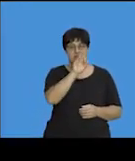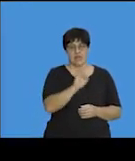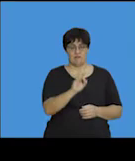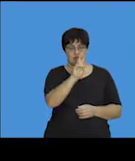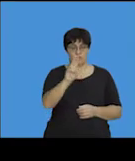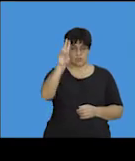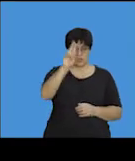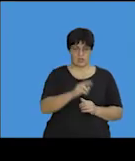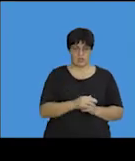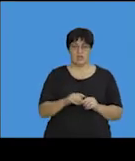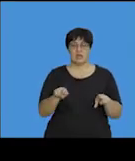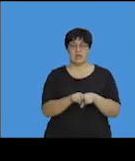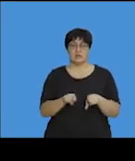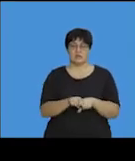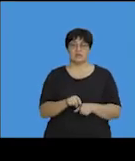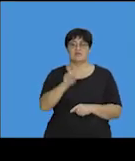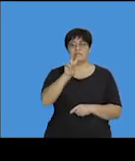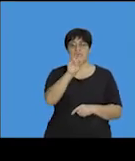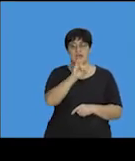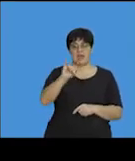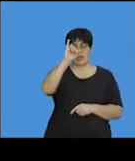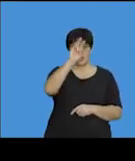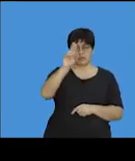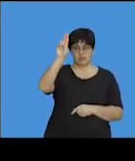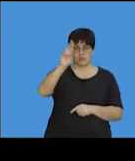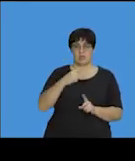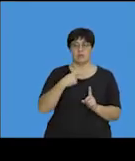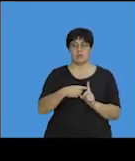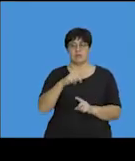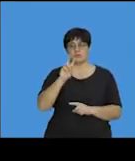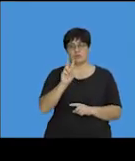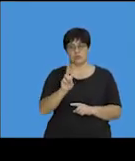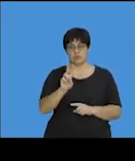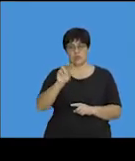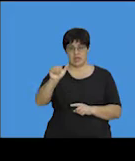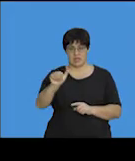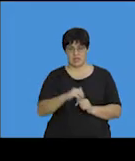VF squared equals VI squared plus 2A